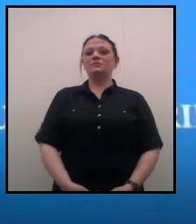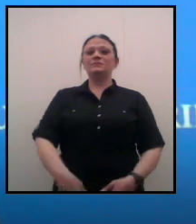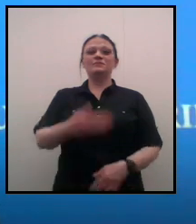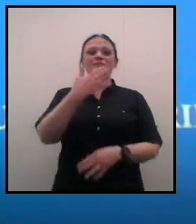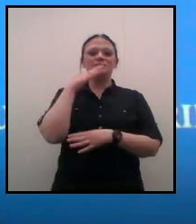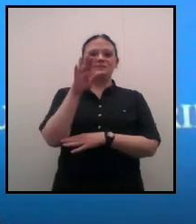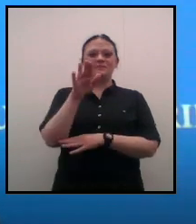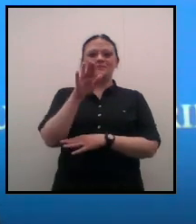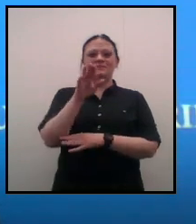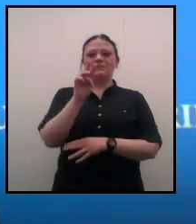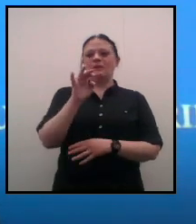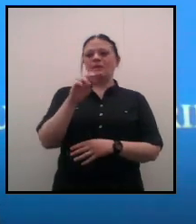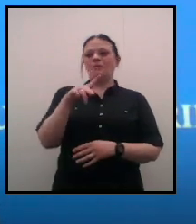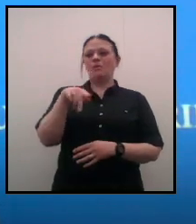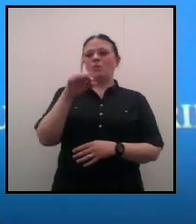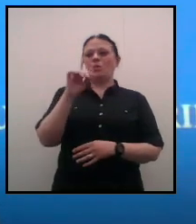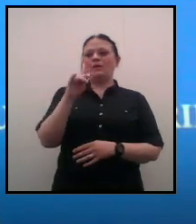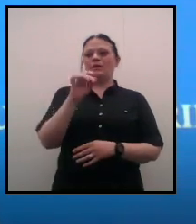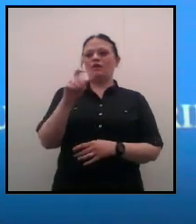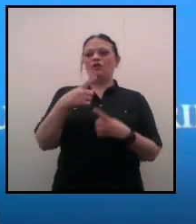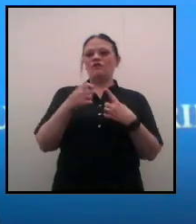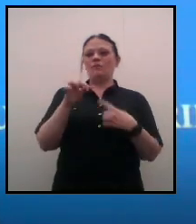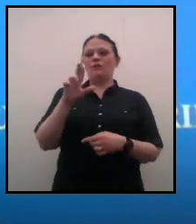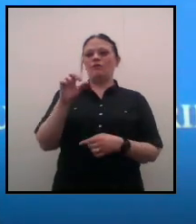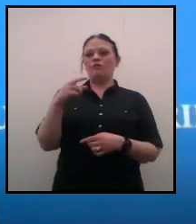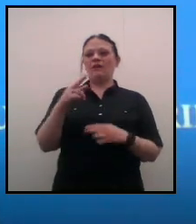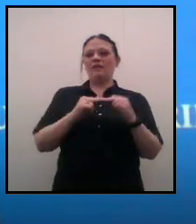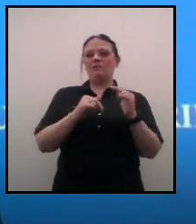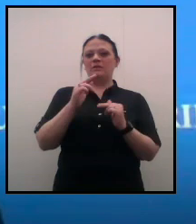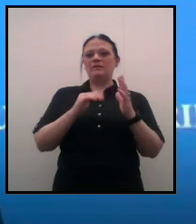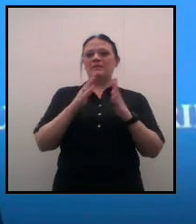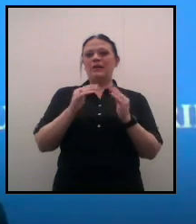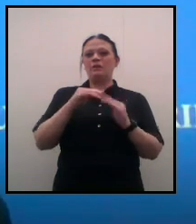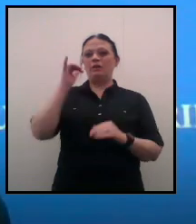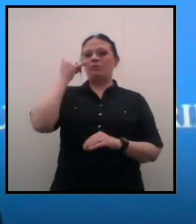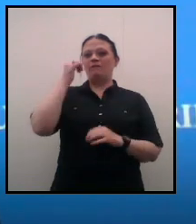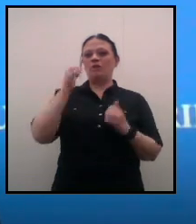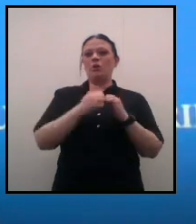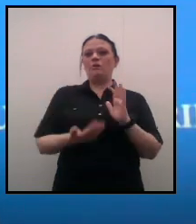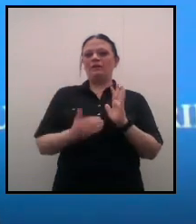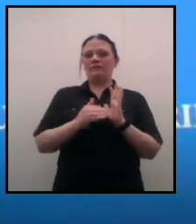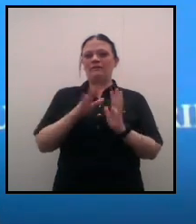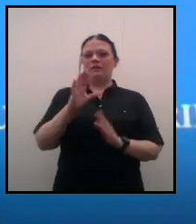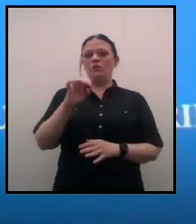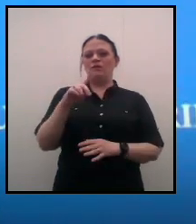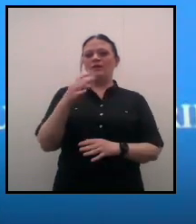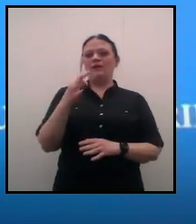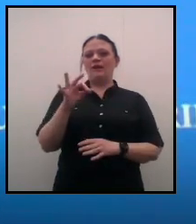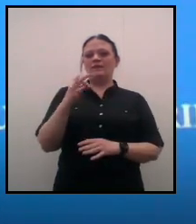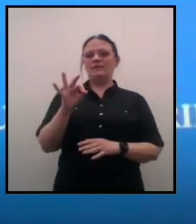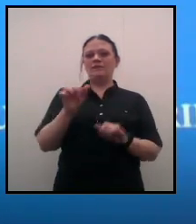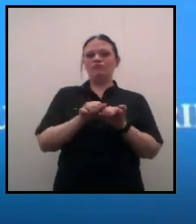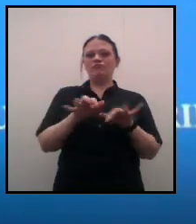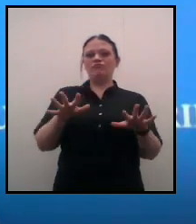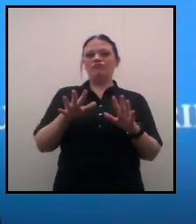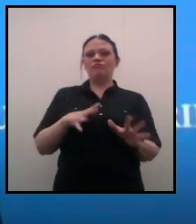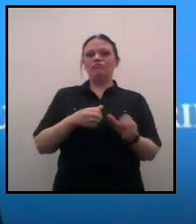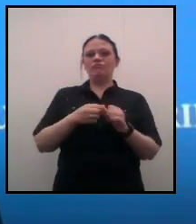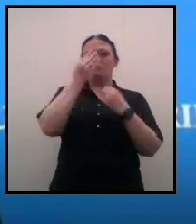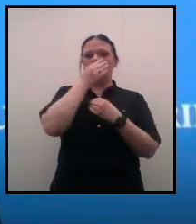Good afternoon. It's Mark Polenkars coming from the Rath Building in downtown Buffalo with another COVID-19 outbreak